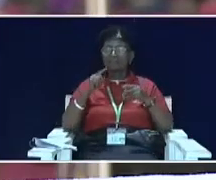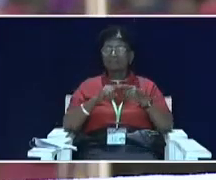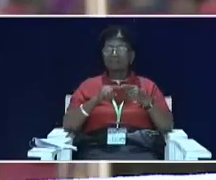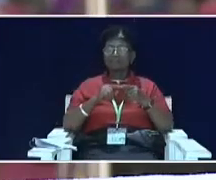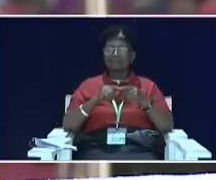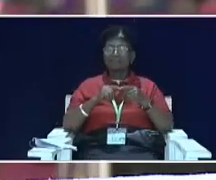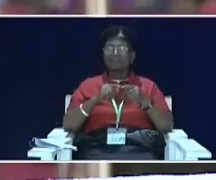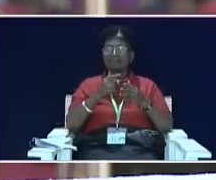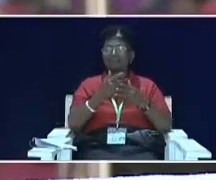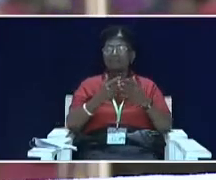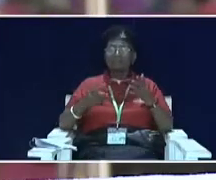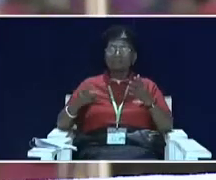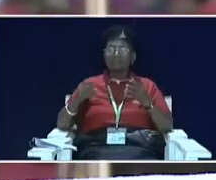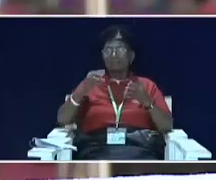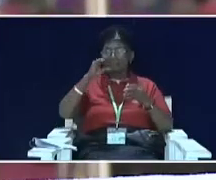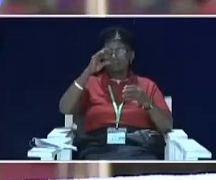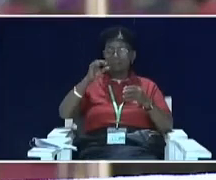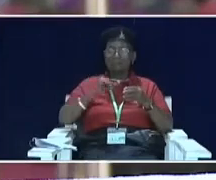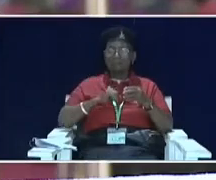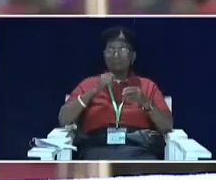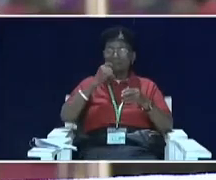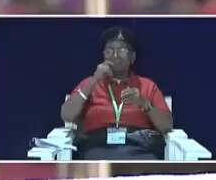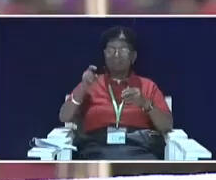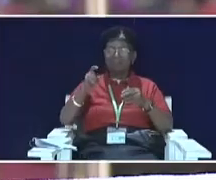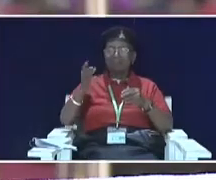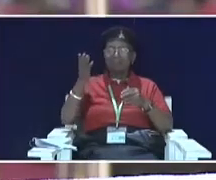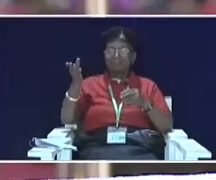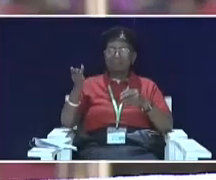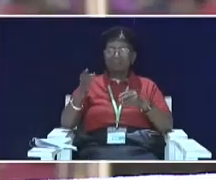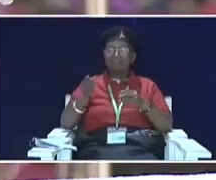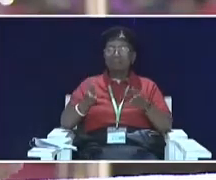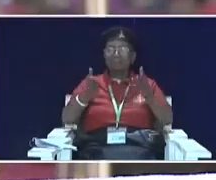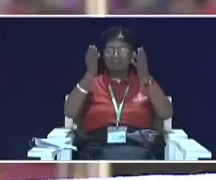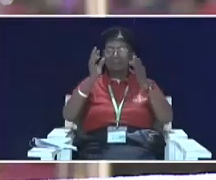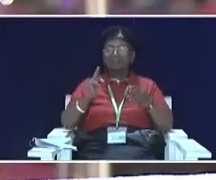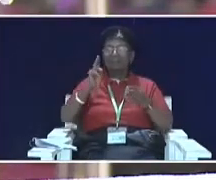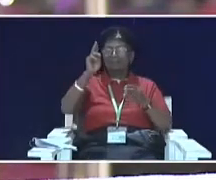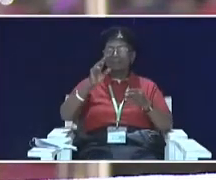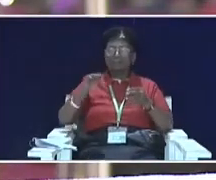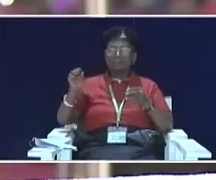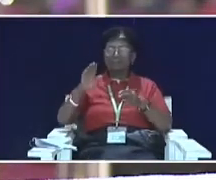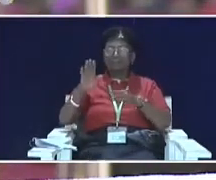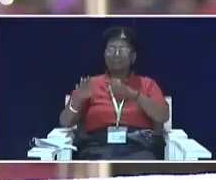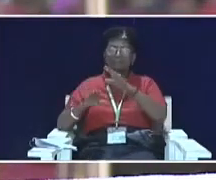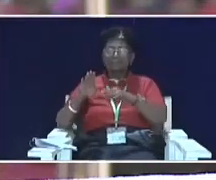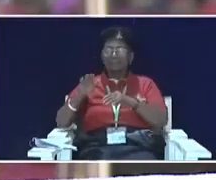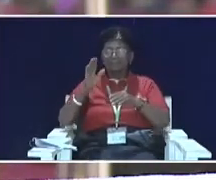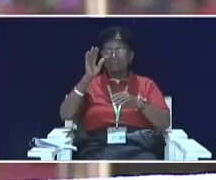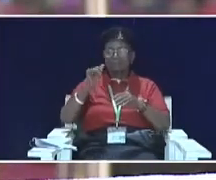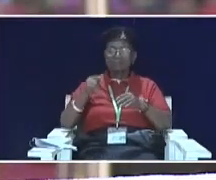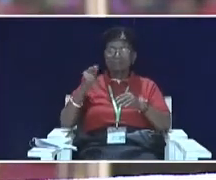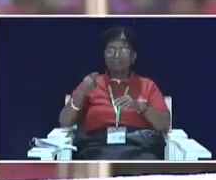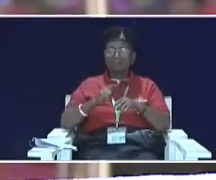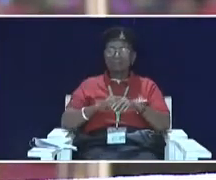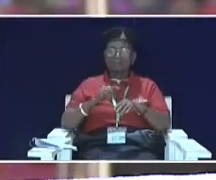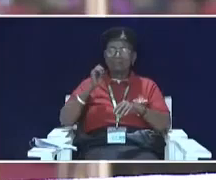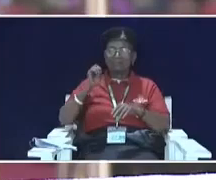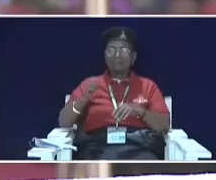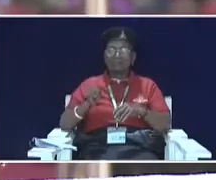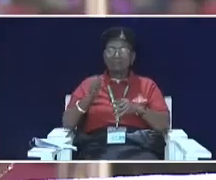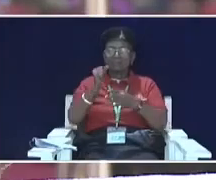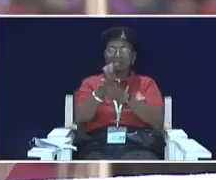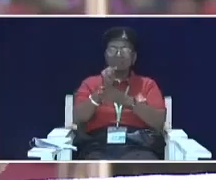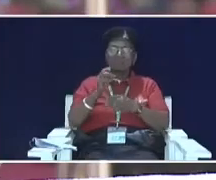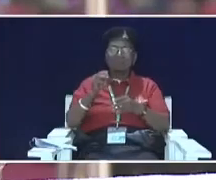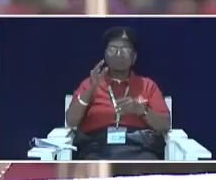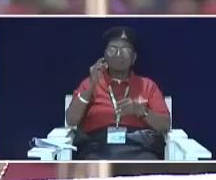I command you, rise up and walk. By the time he grabbed him by the hand, the fire in